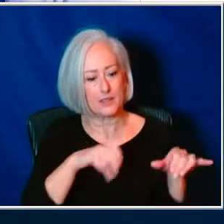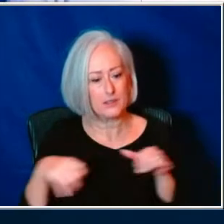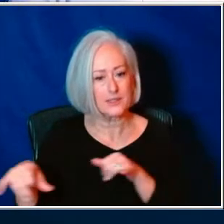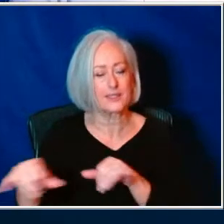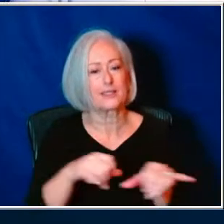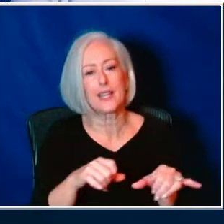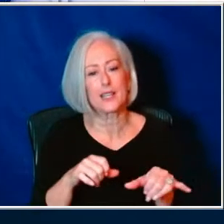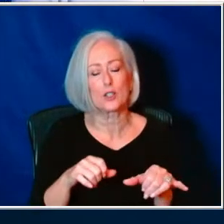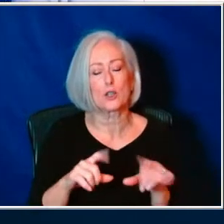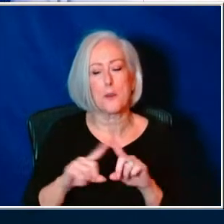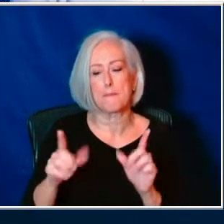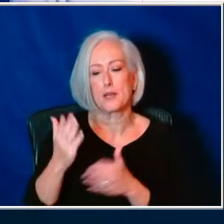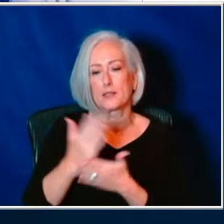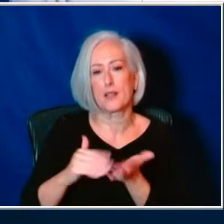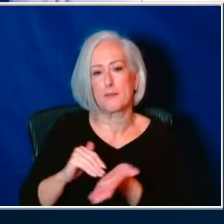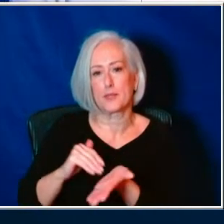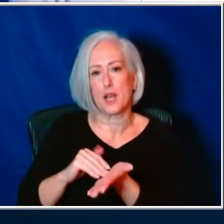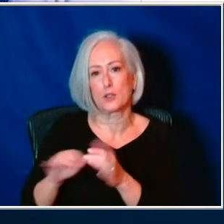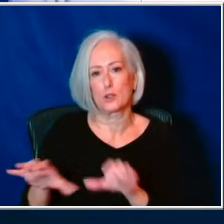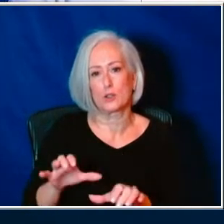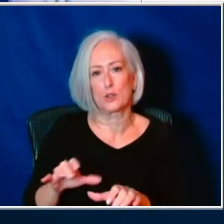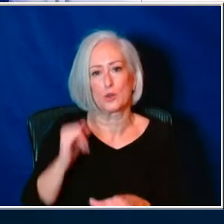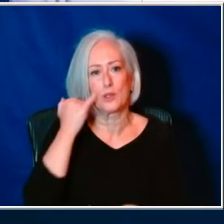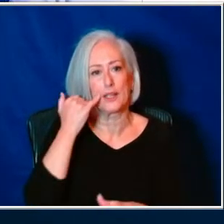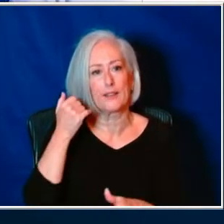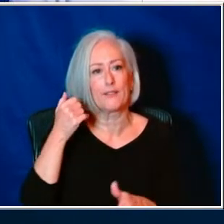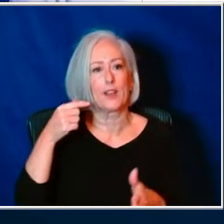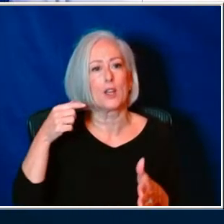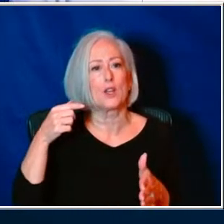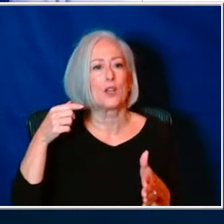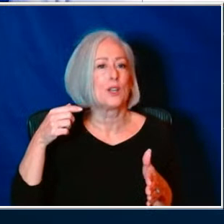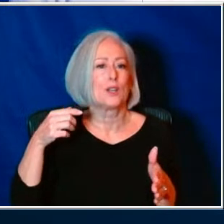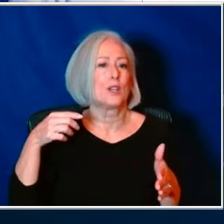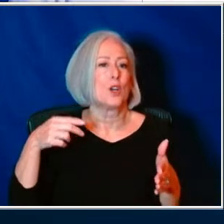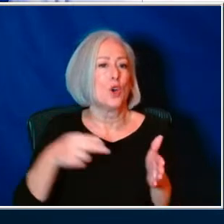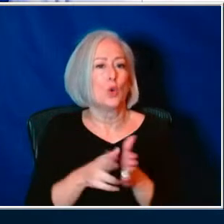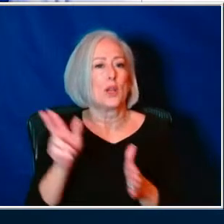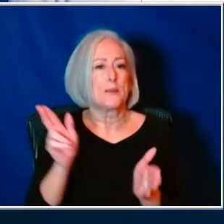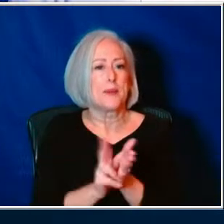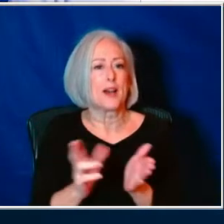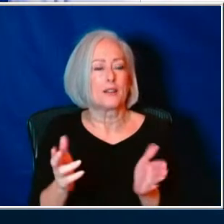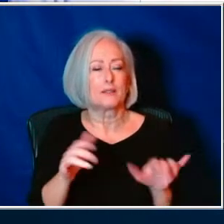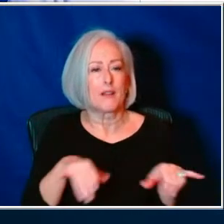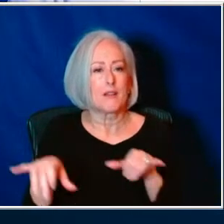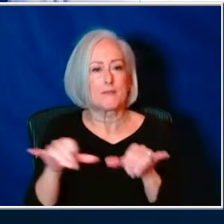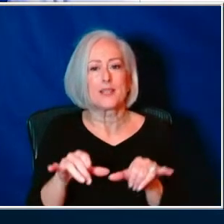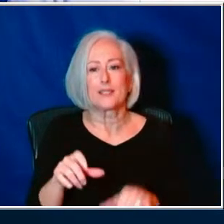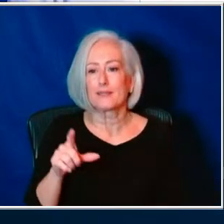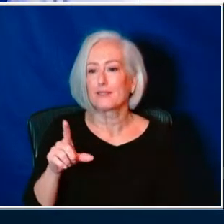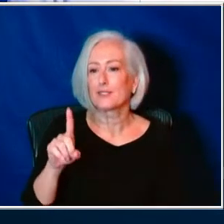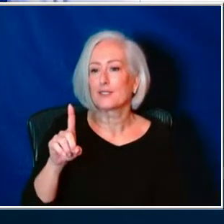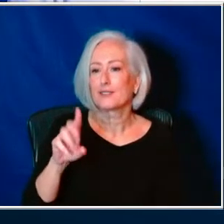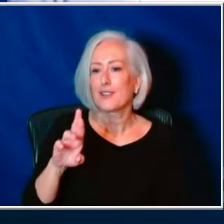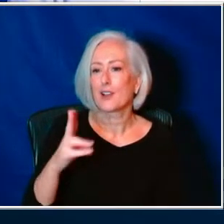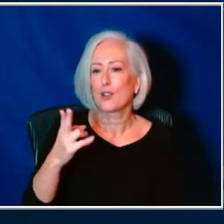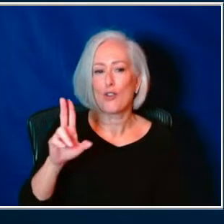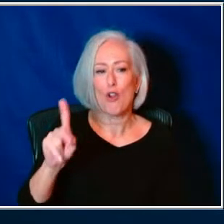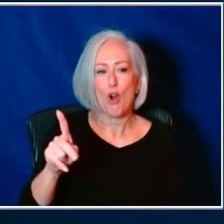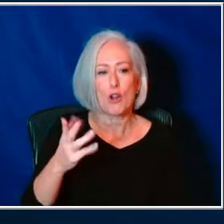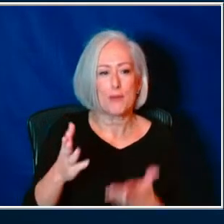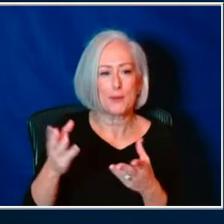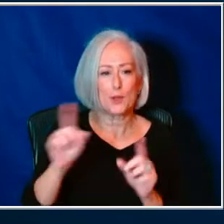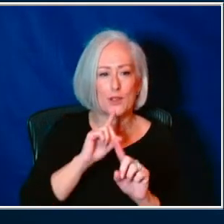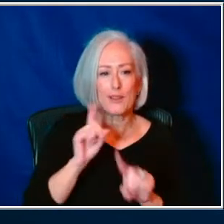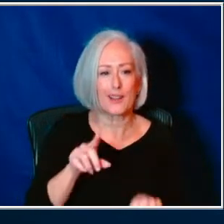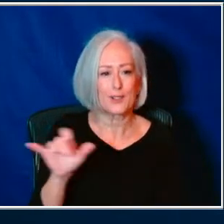rebound is somewhat common? Yeah, I'm gonna have Hawkeye and I can double team this. Hawk, I think we got to